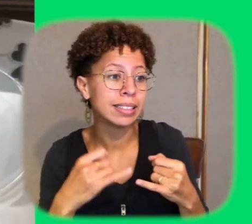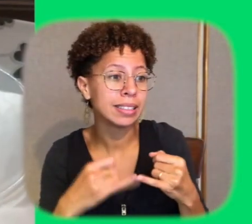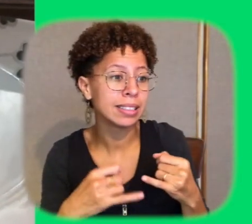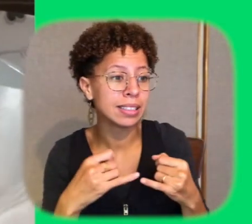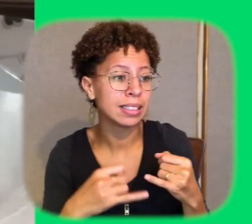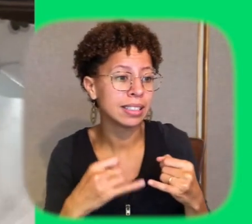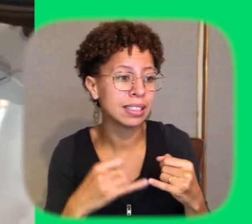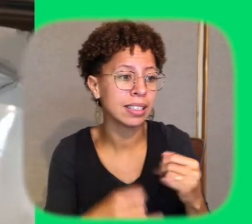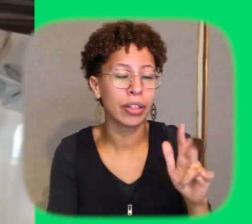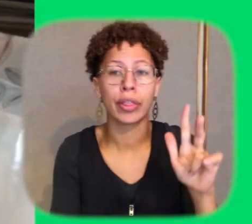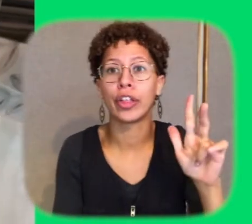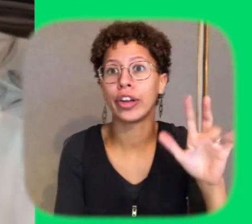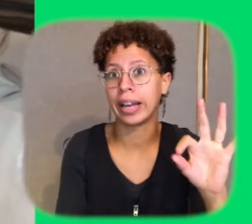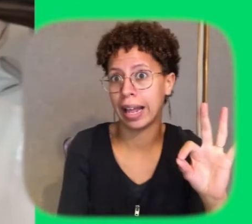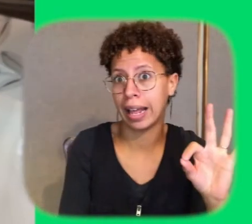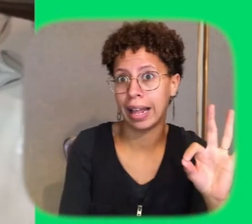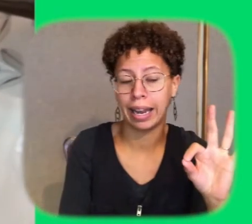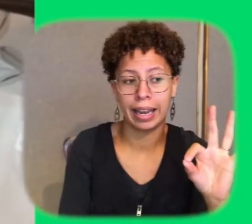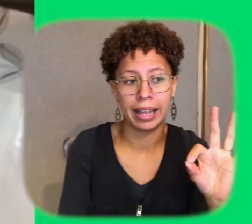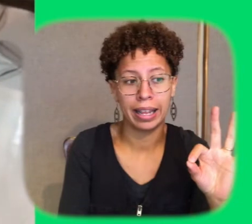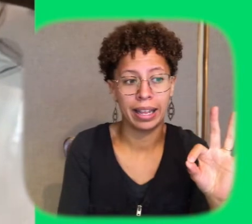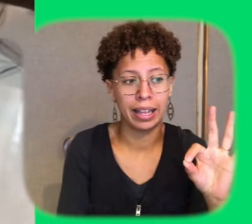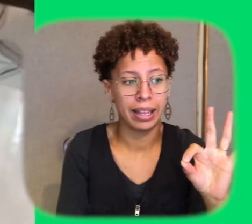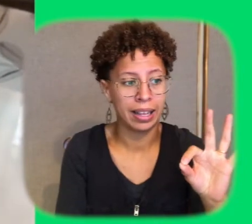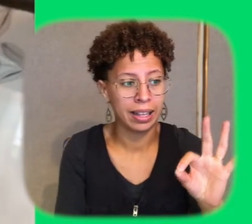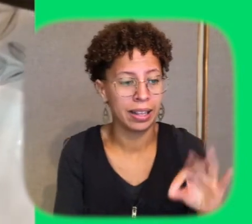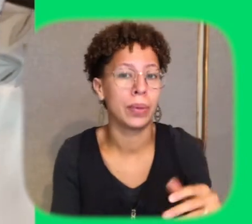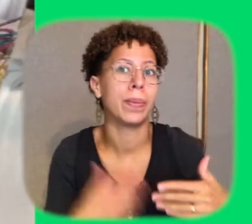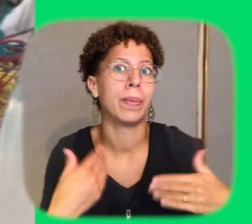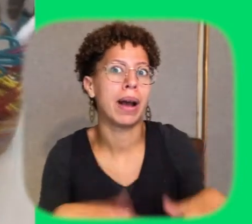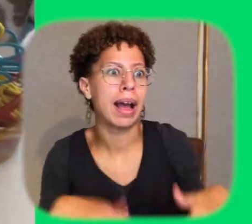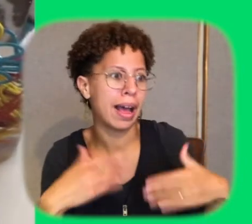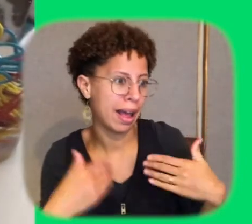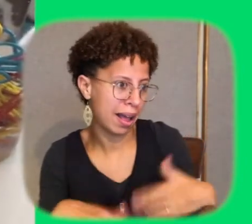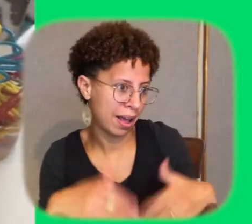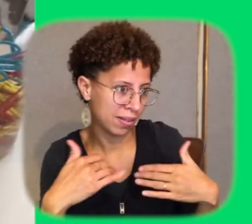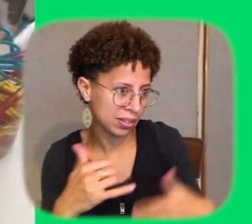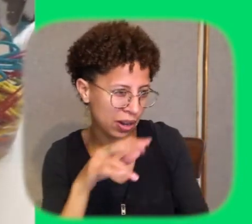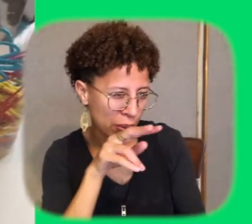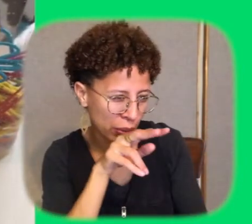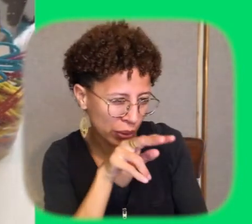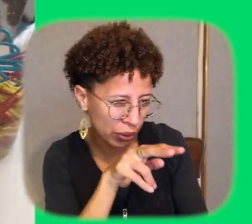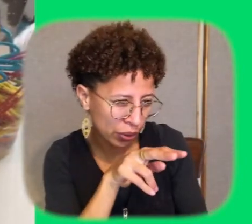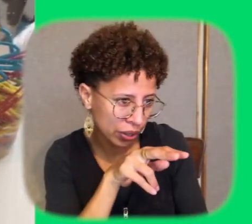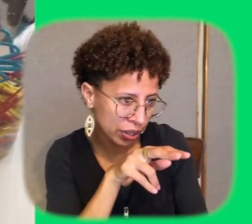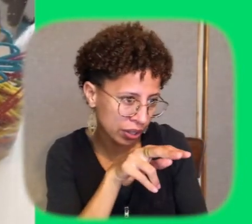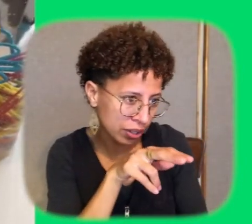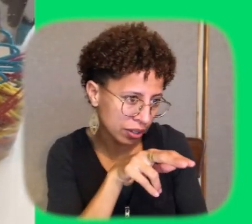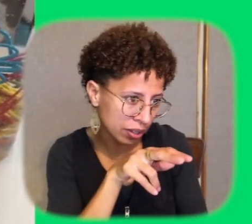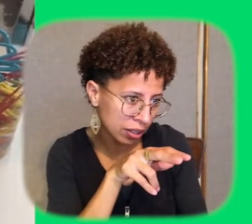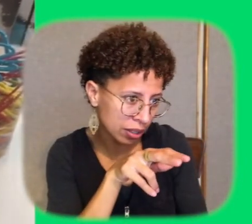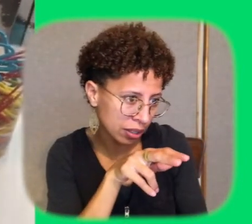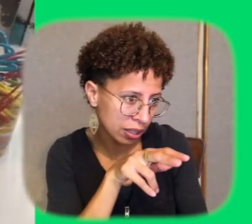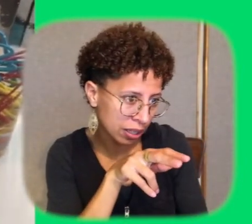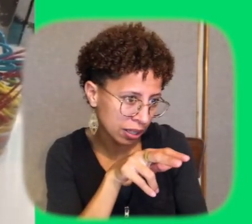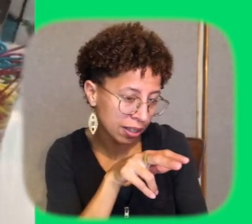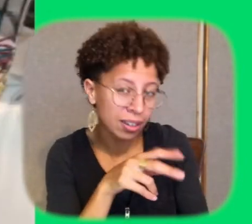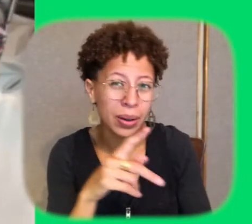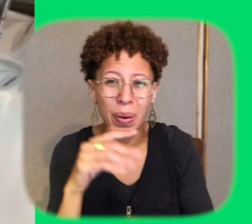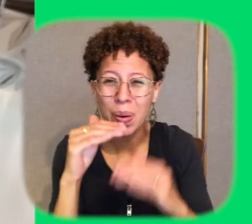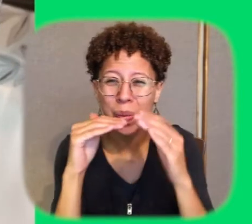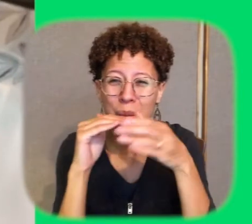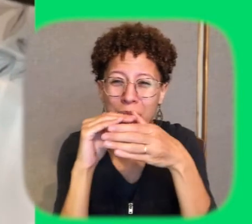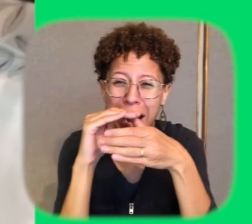39. Whoa. Okay, so Simon, look at that water again at eye level. What's happening? It's right at the surface. It's